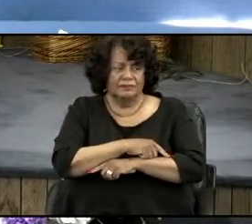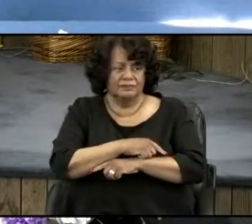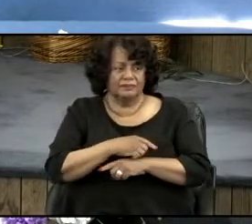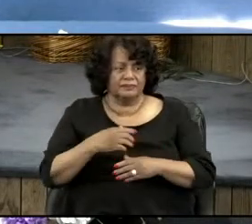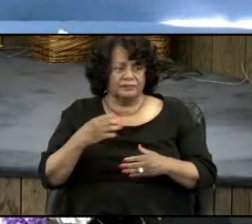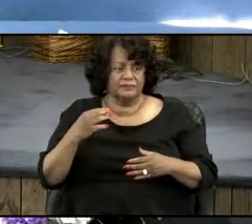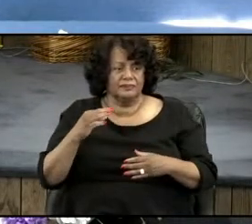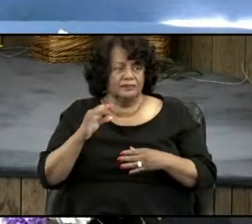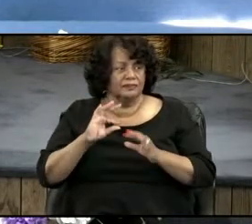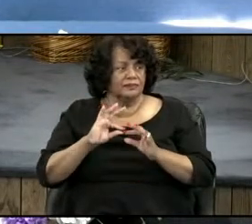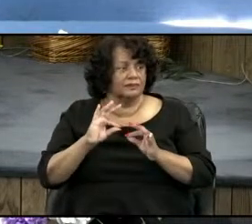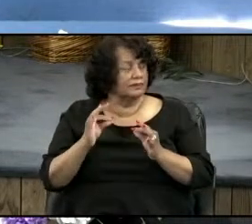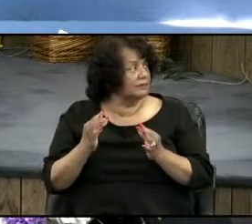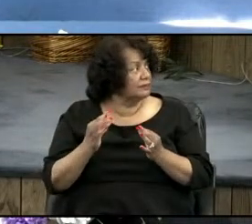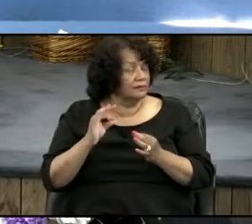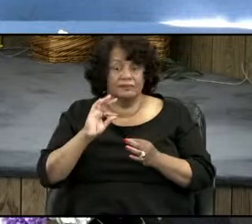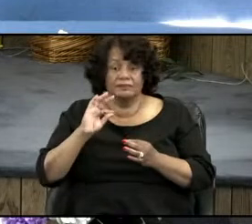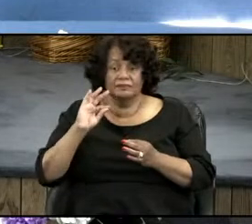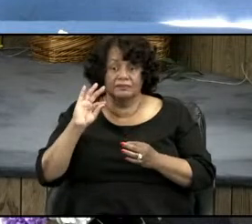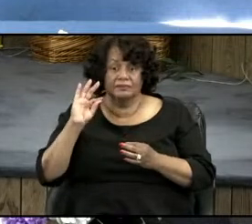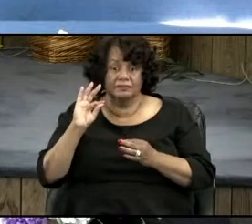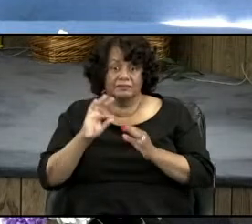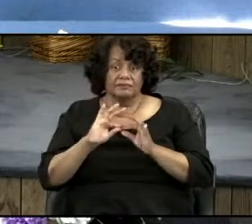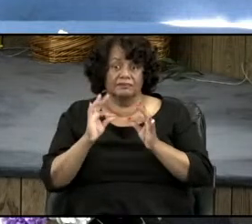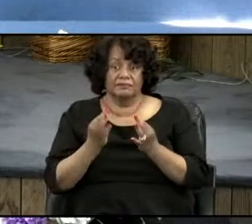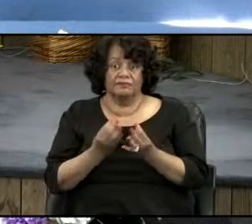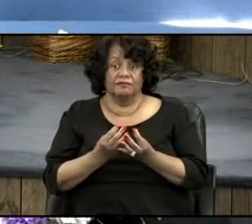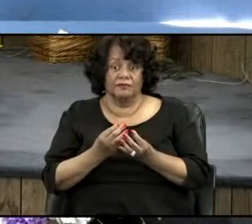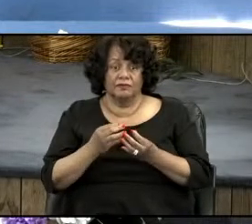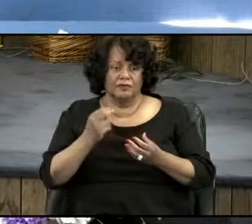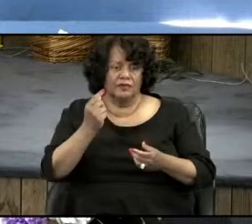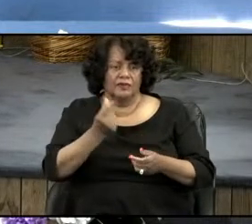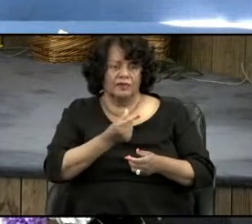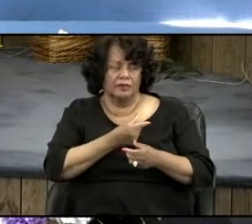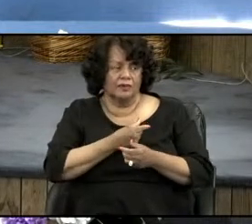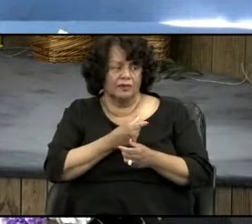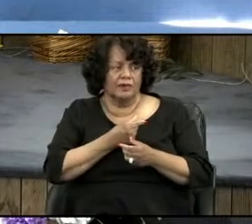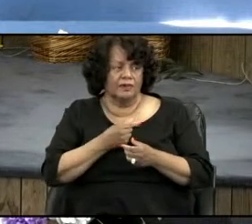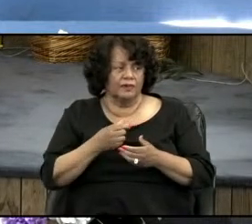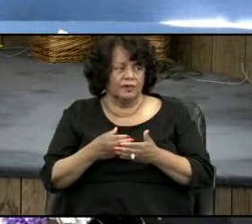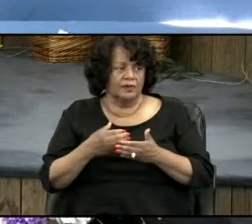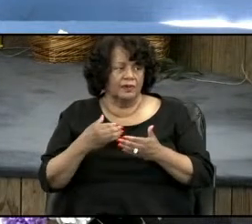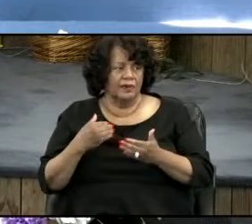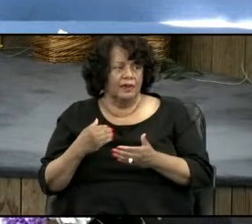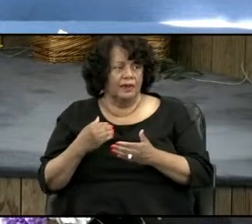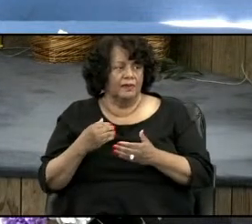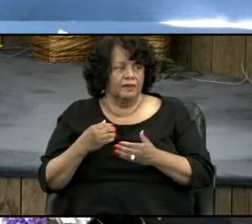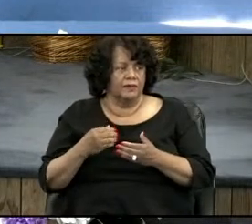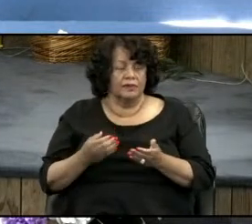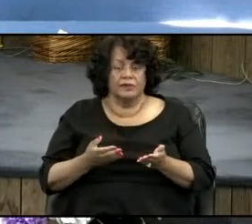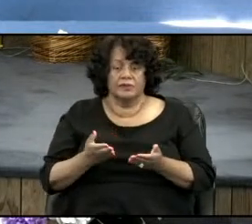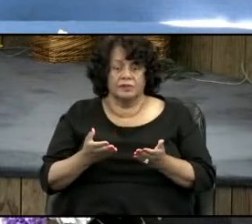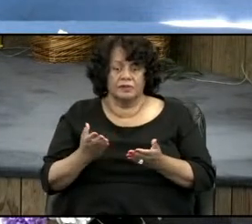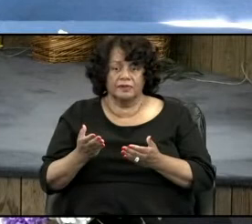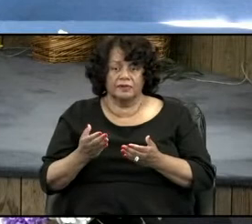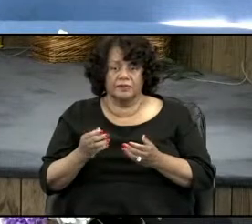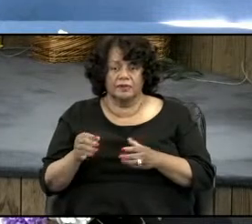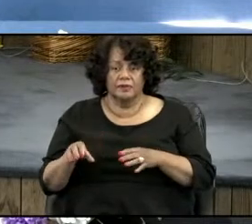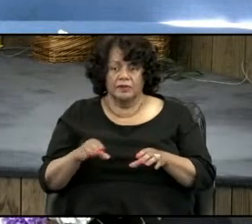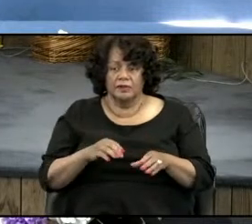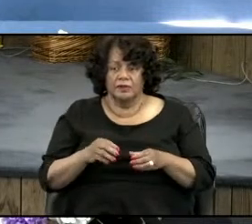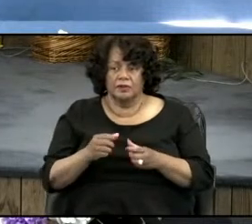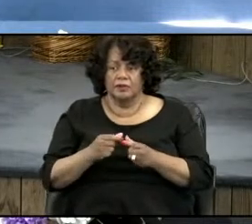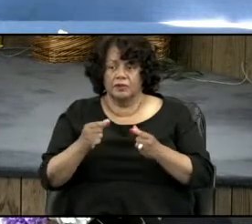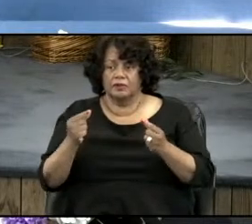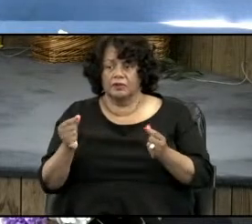grateful afterwards for the wonderful job that our officers did, that we always do. We always do a great job, don't we? Our officers did